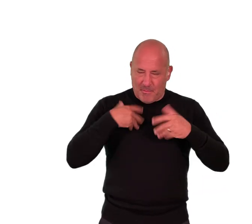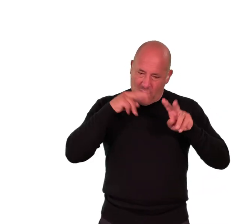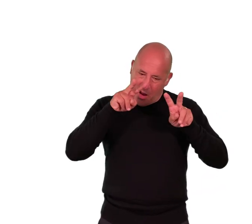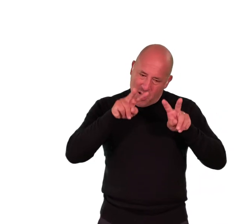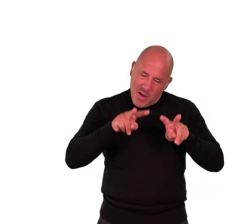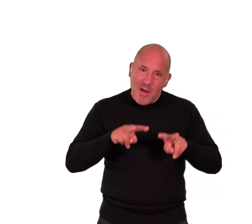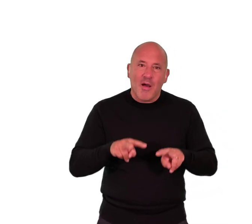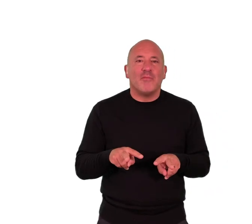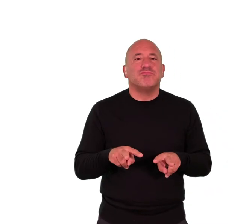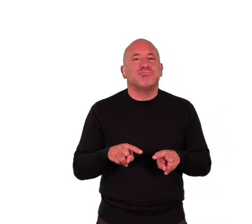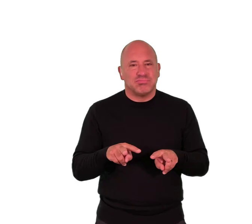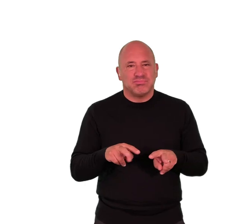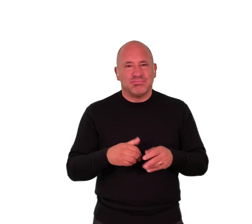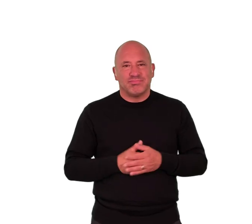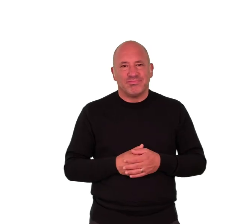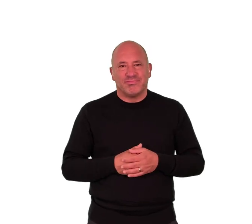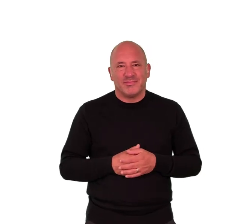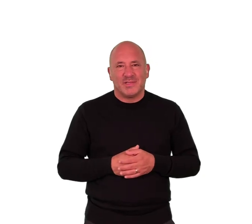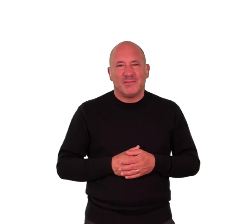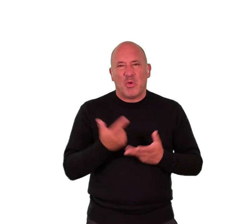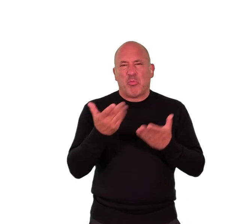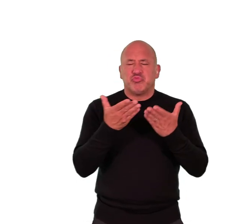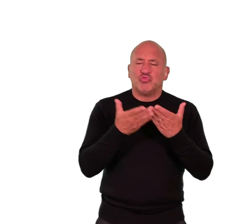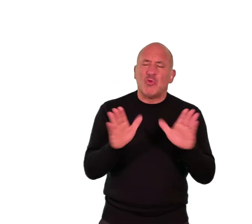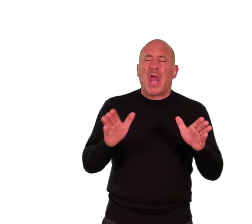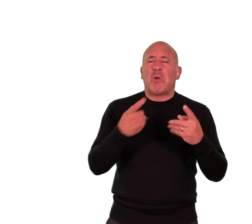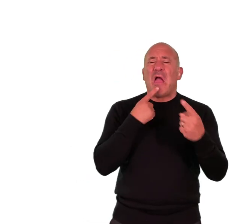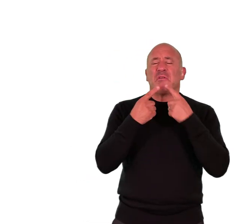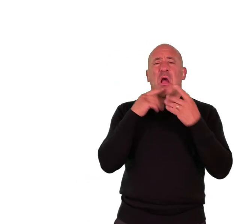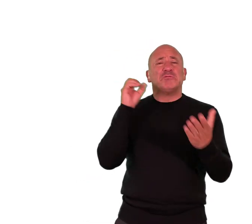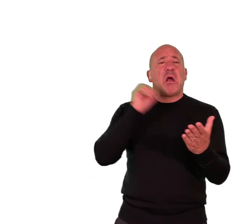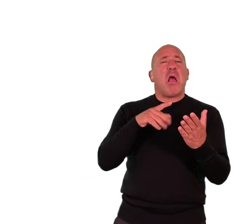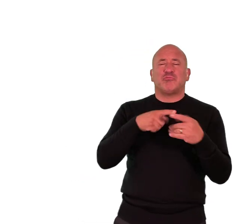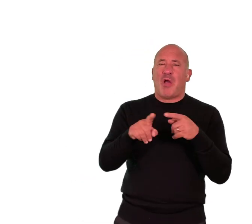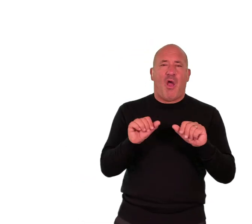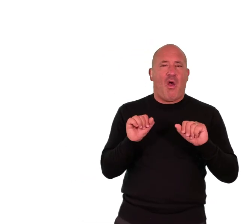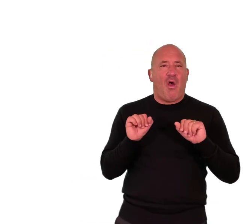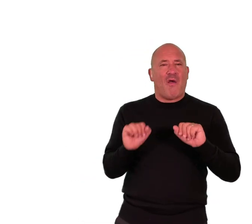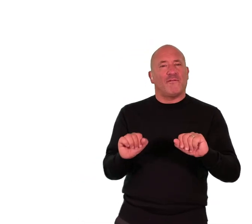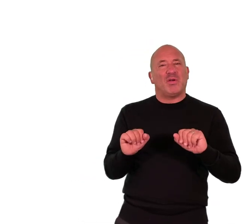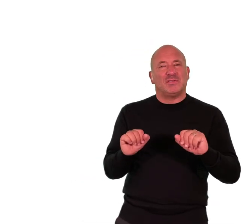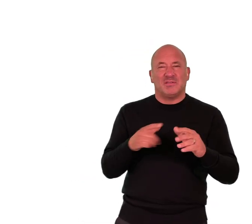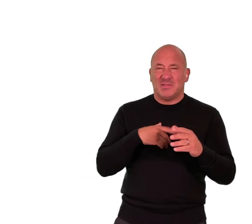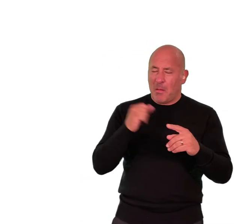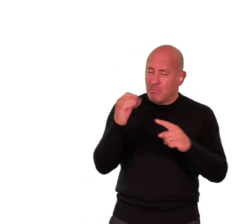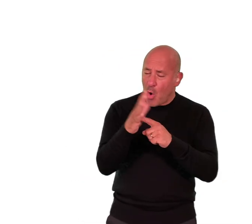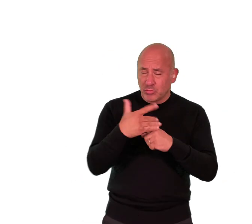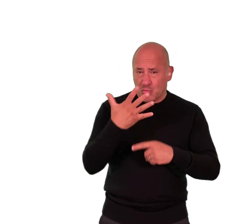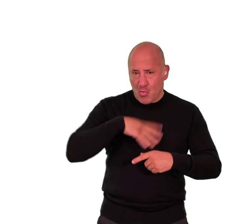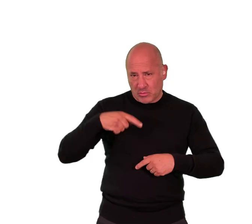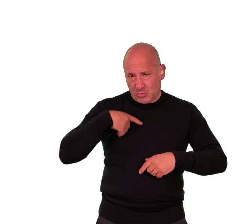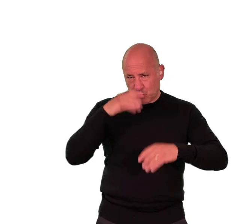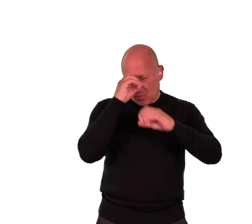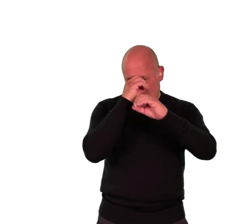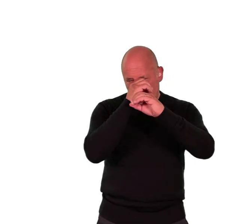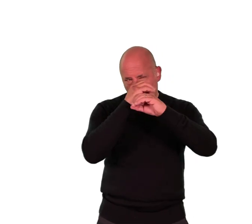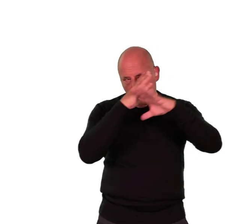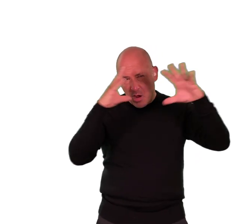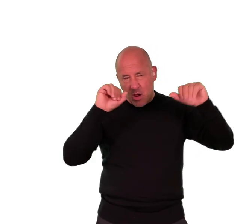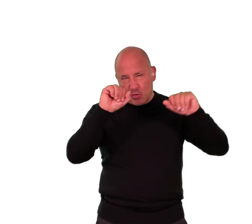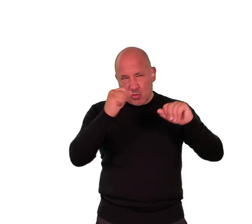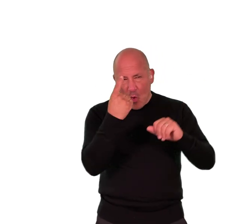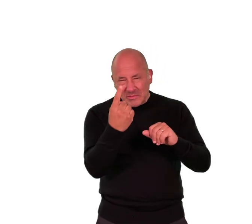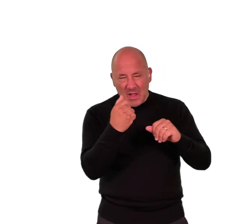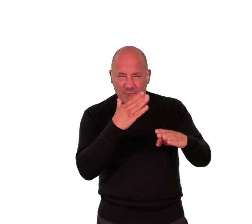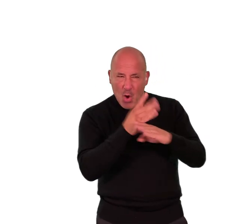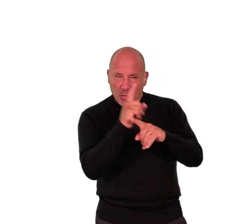voice to come through. So, it's best to avoid broad, general statements. It's really important to be